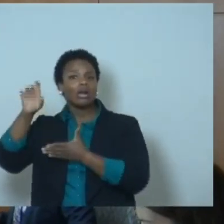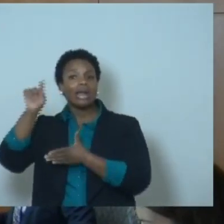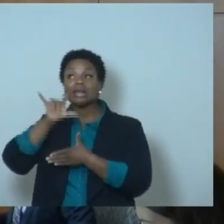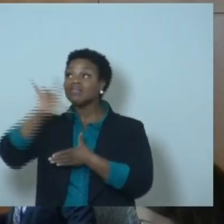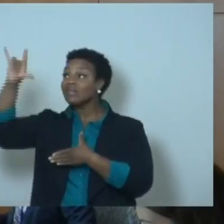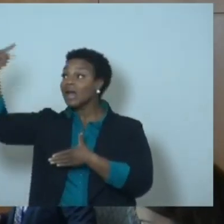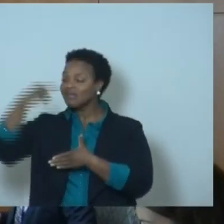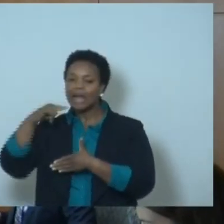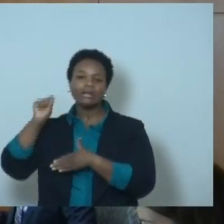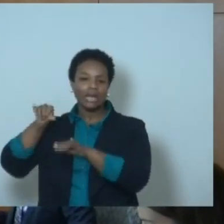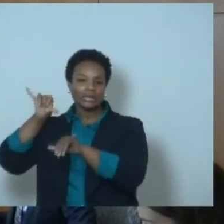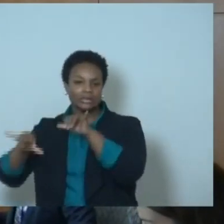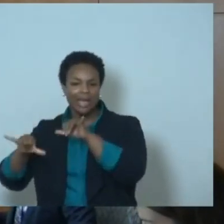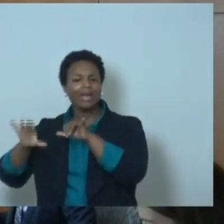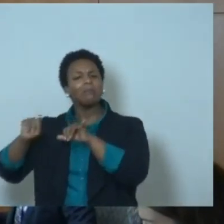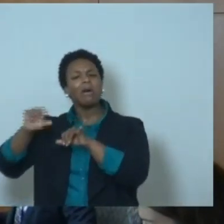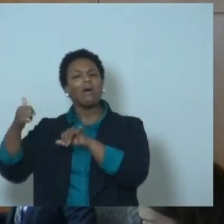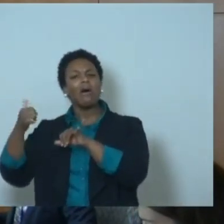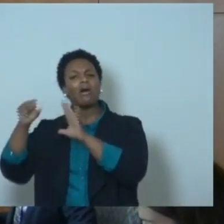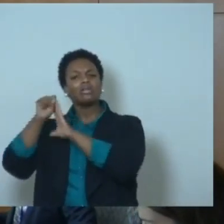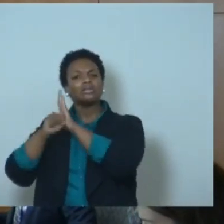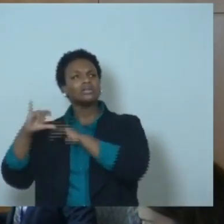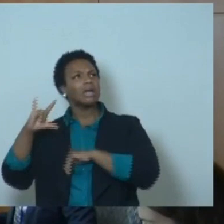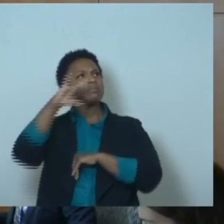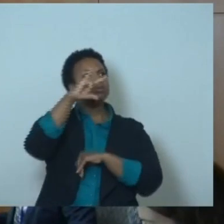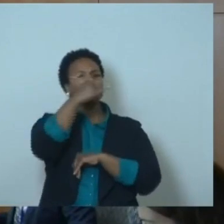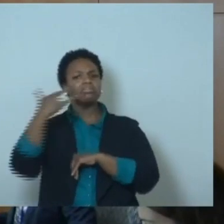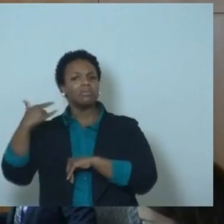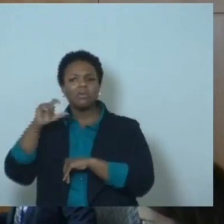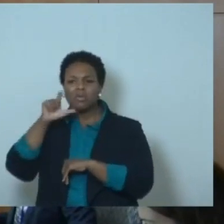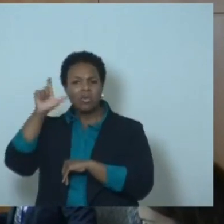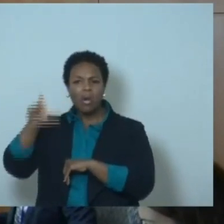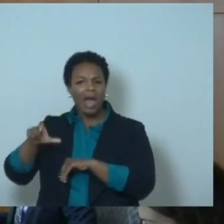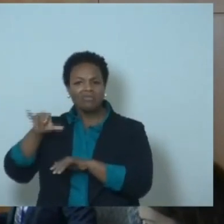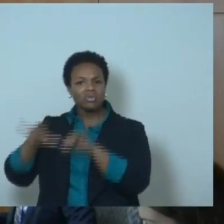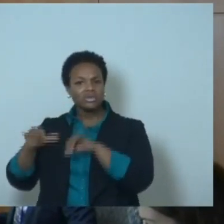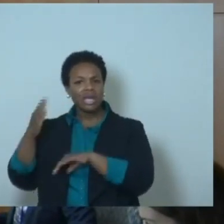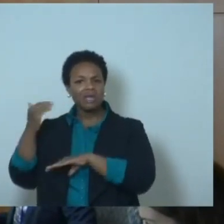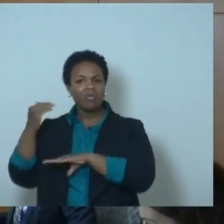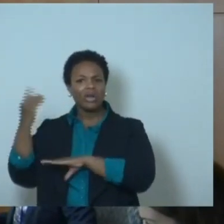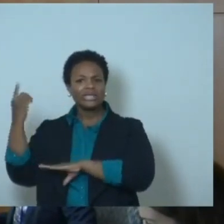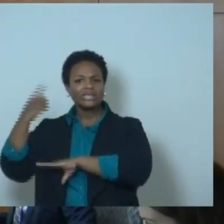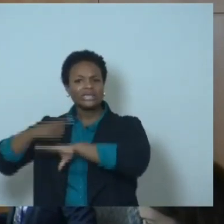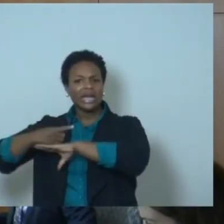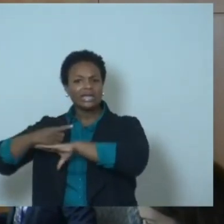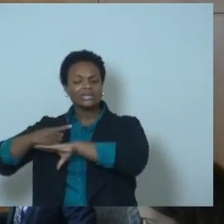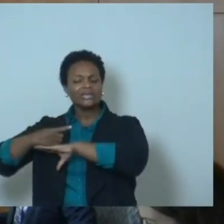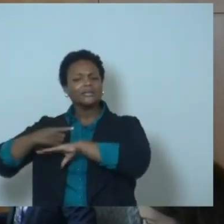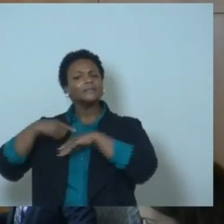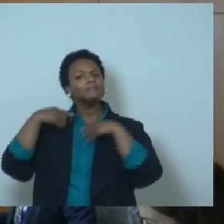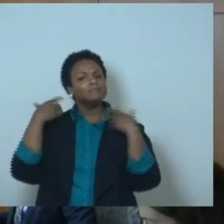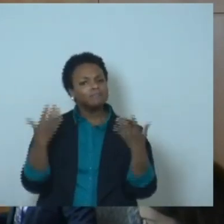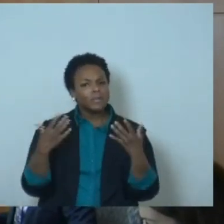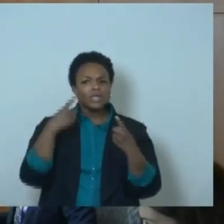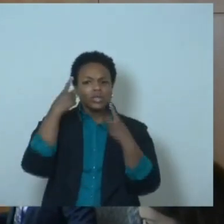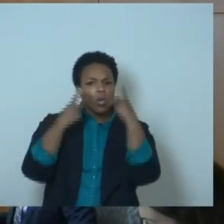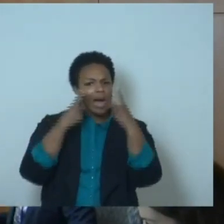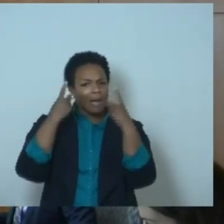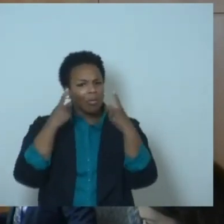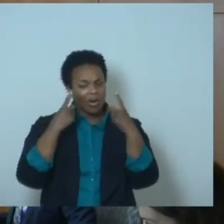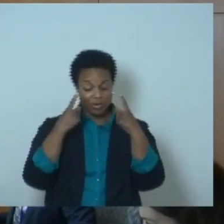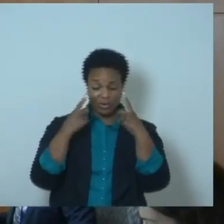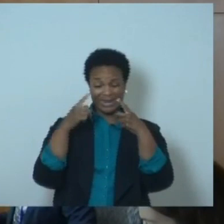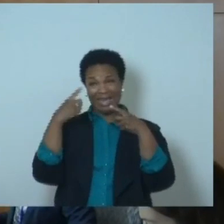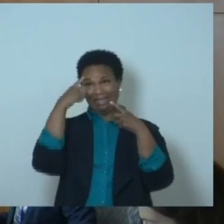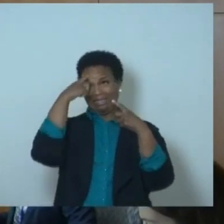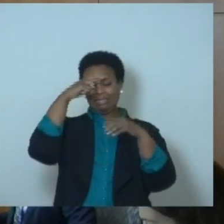following from that, in terms of the film production and film industry here, when do we think that will be able to start again? I think that ties a little